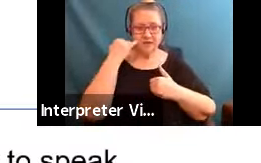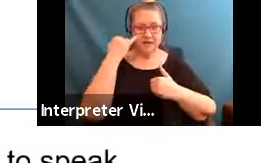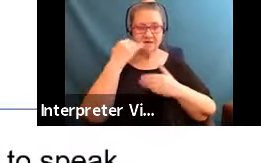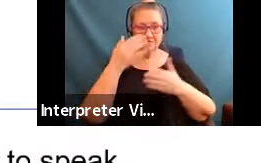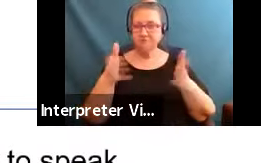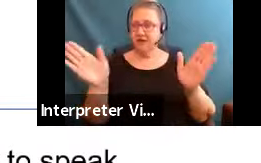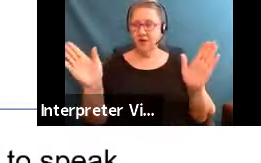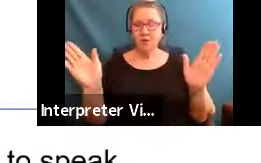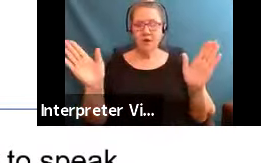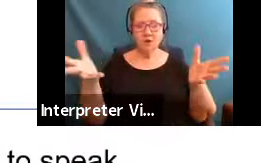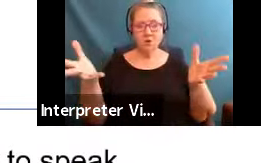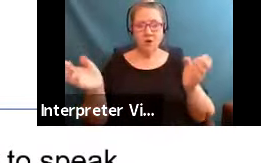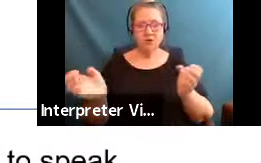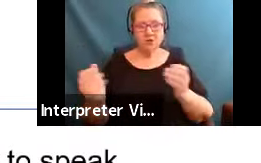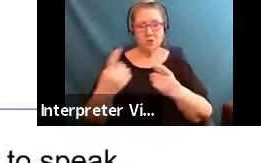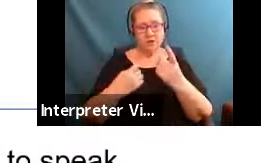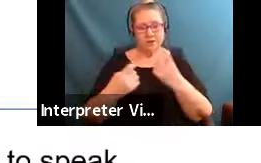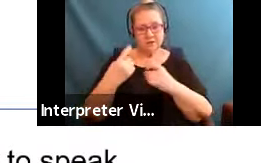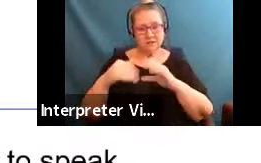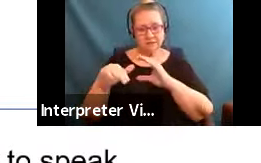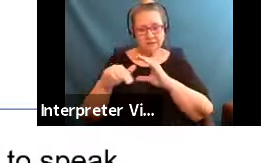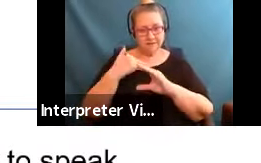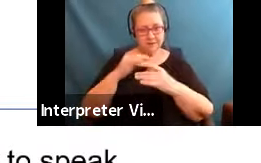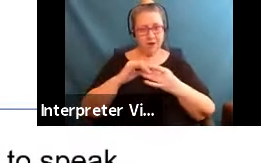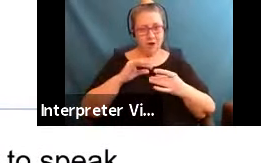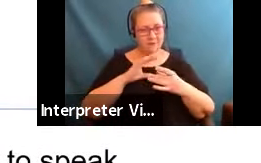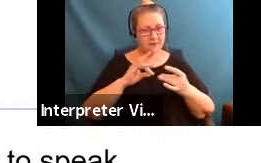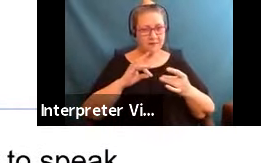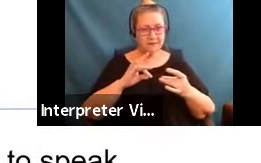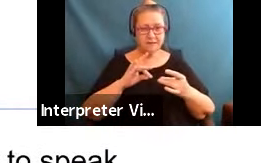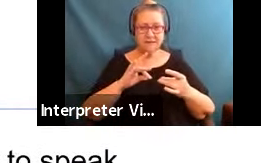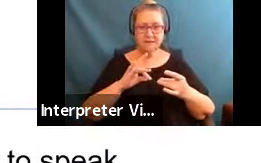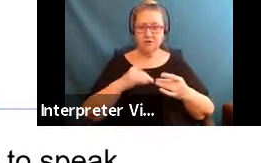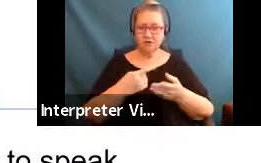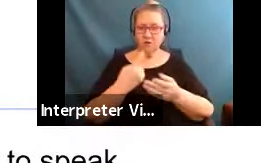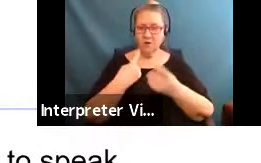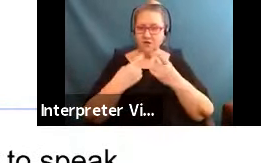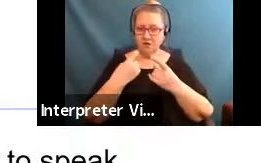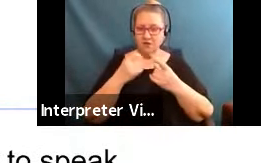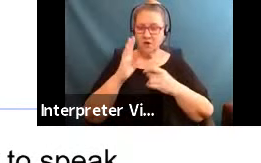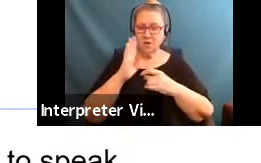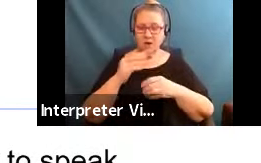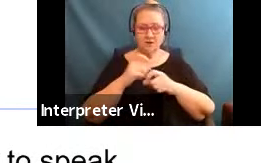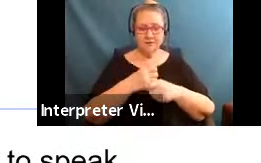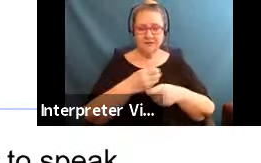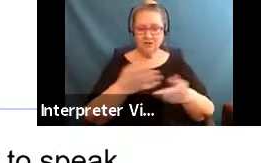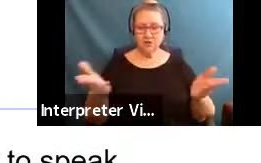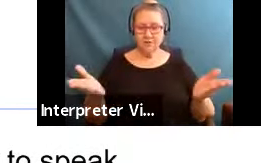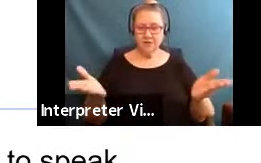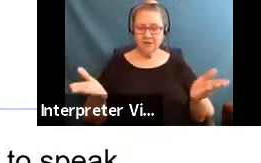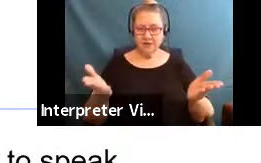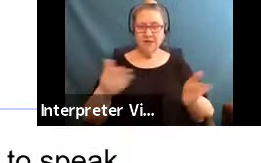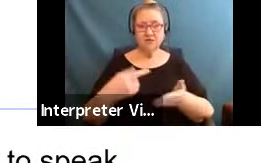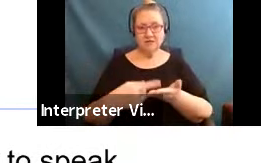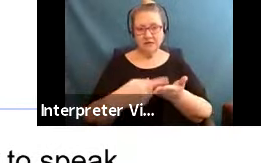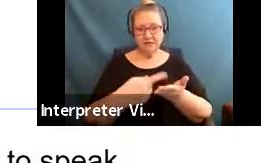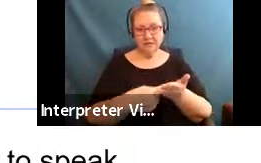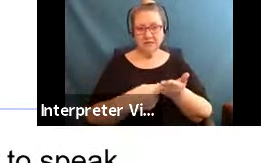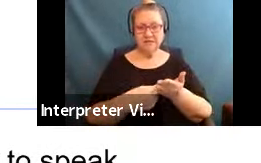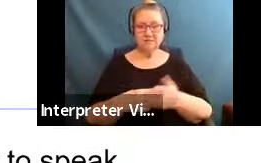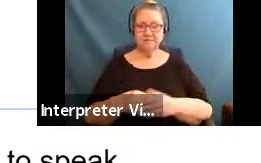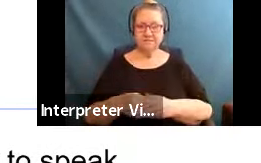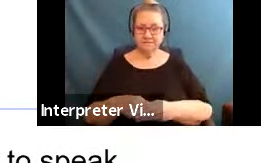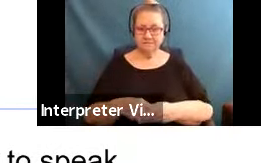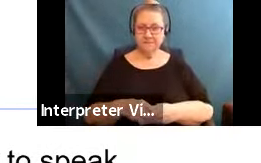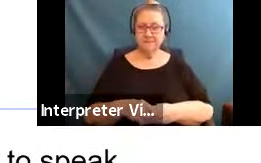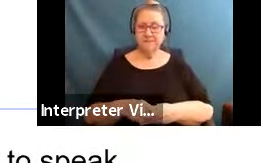public can send comments that will be distributed to members of the committee. And as always, if you have